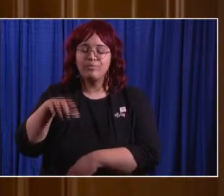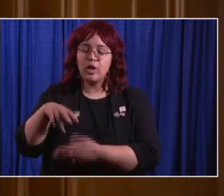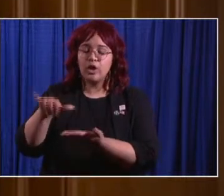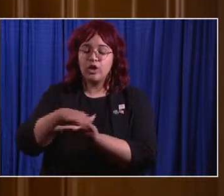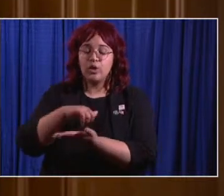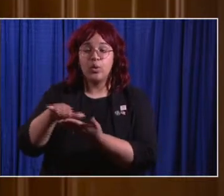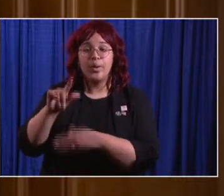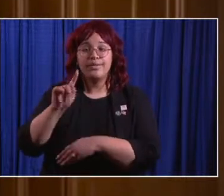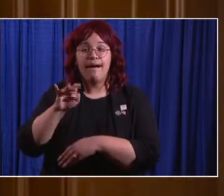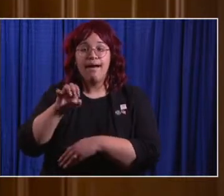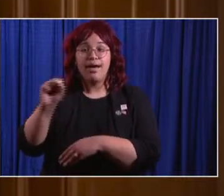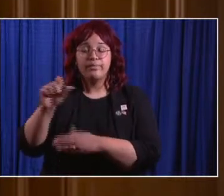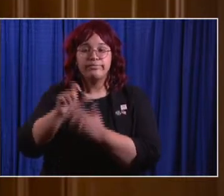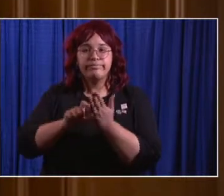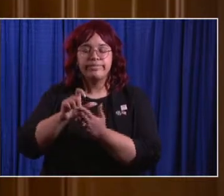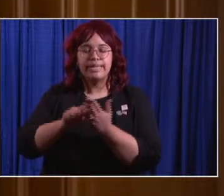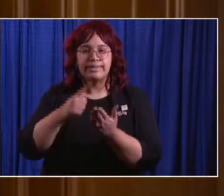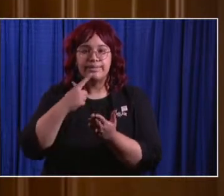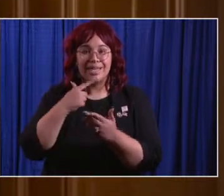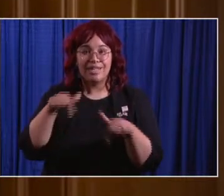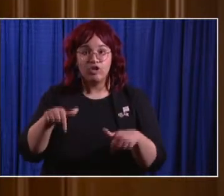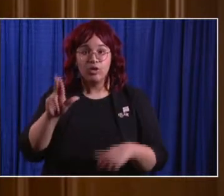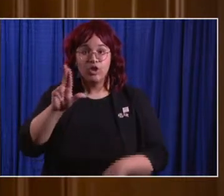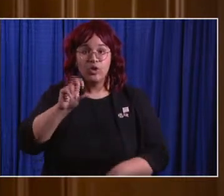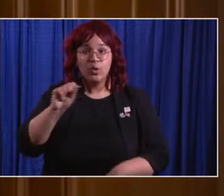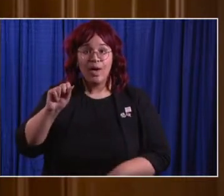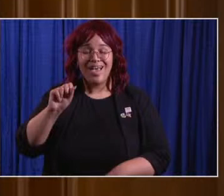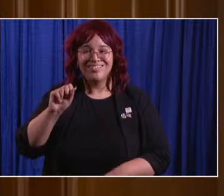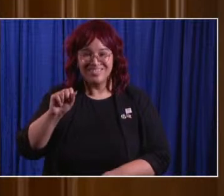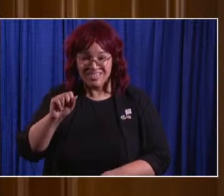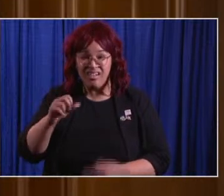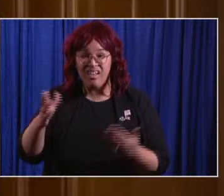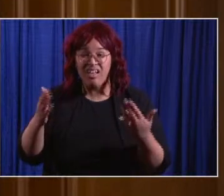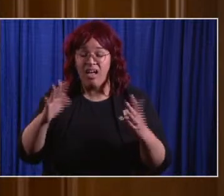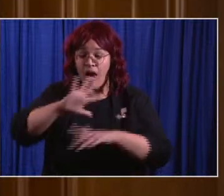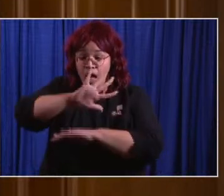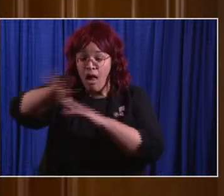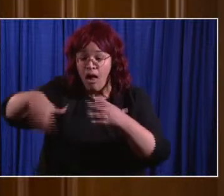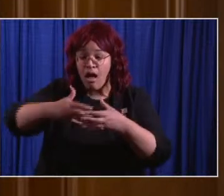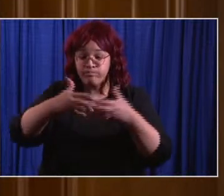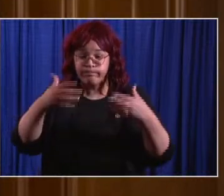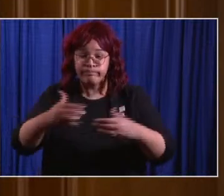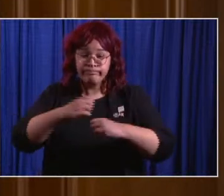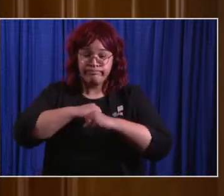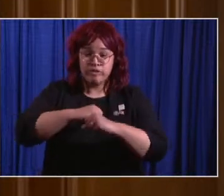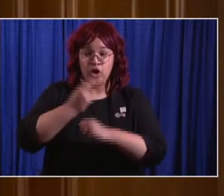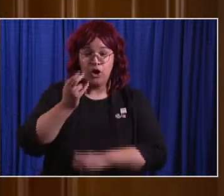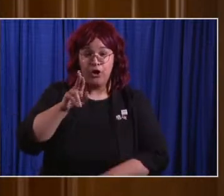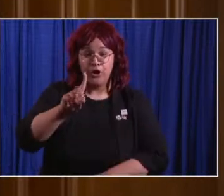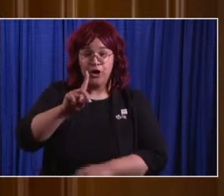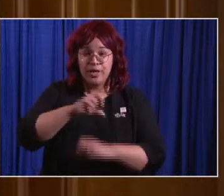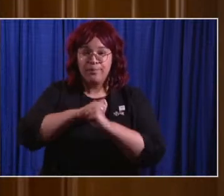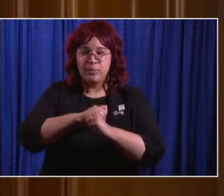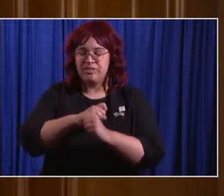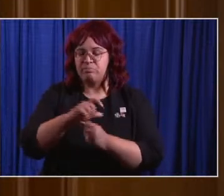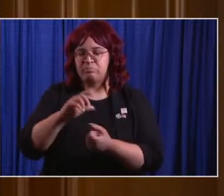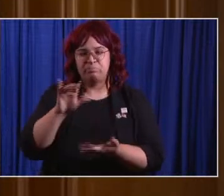in the U.S. nationally. I was wondering if you could comment on that and vaccine hesitancy in general.